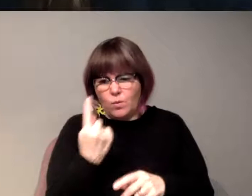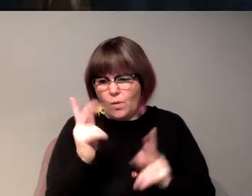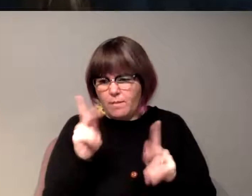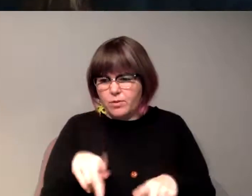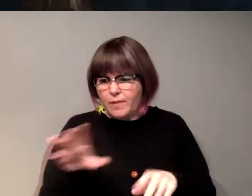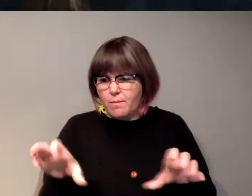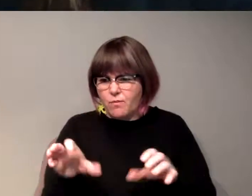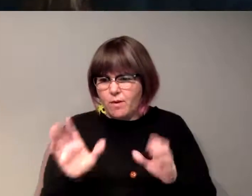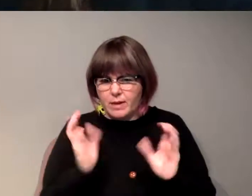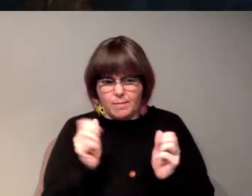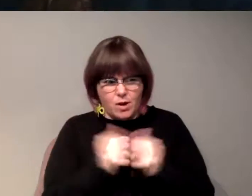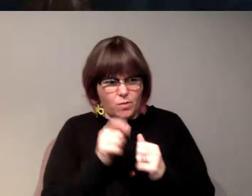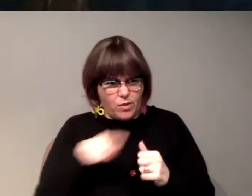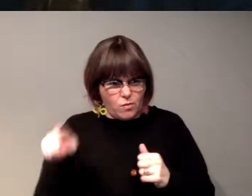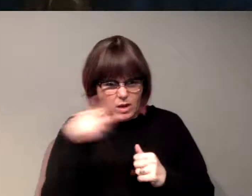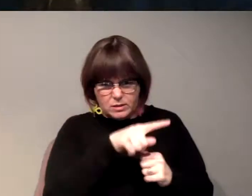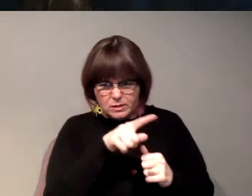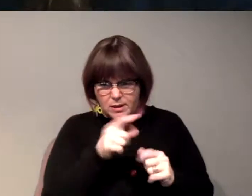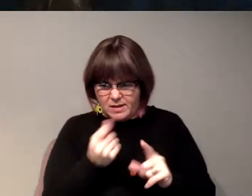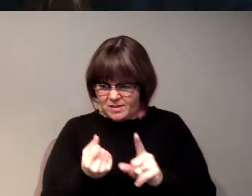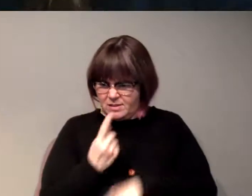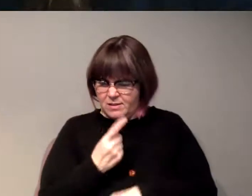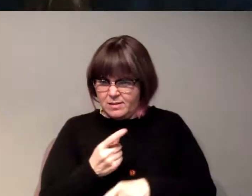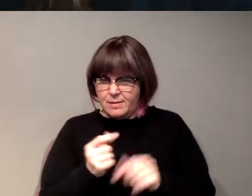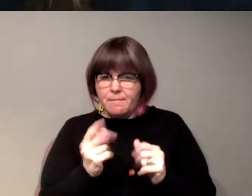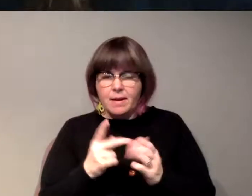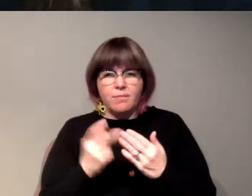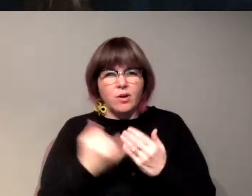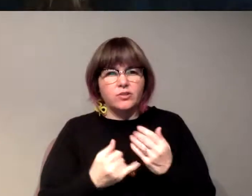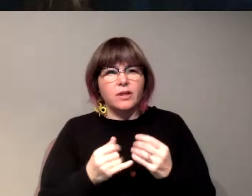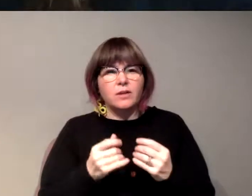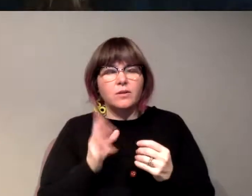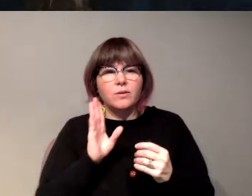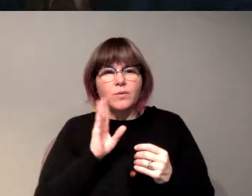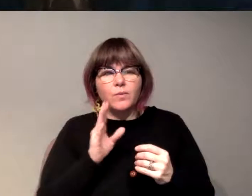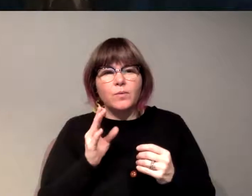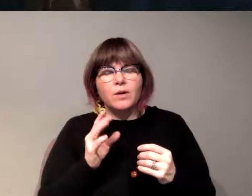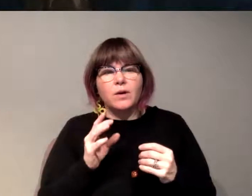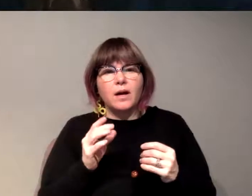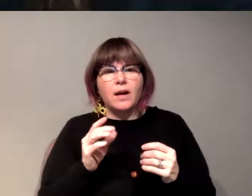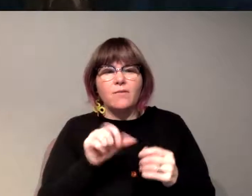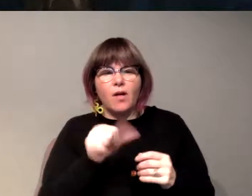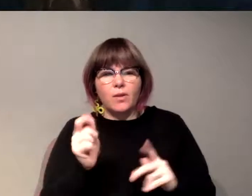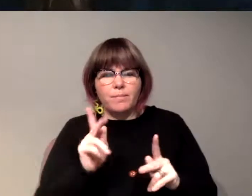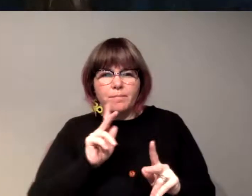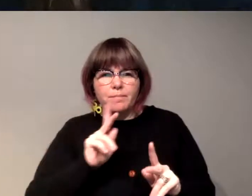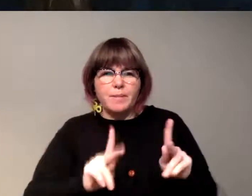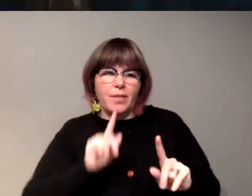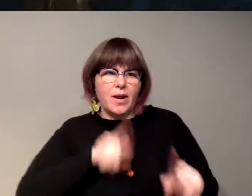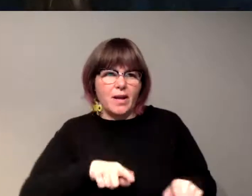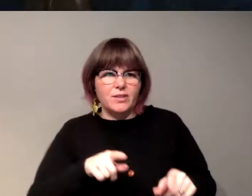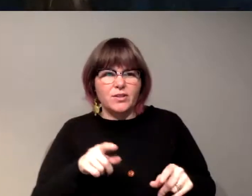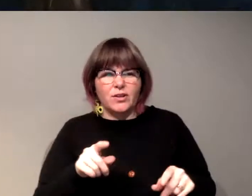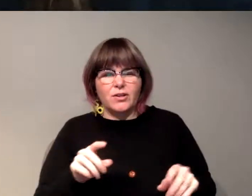performing compared to the consensus. And many of our projects are actually built to weight certain people's answers less